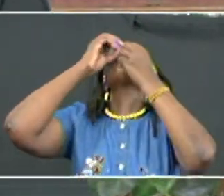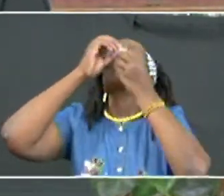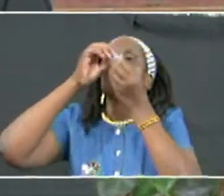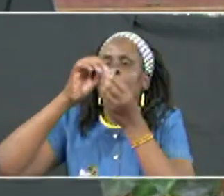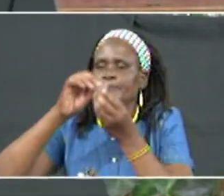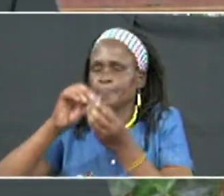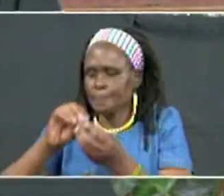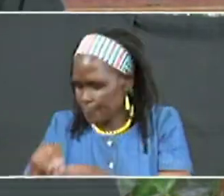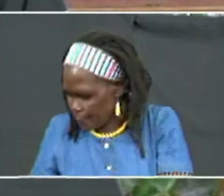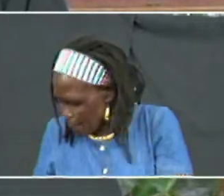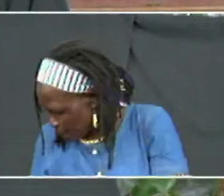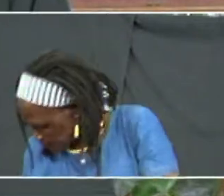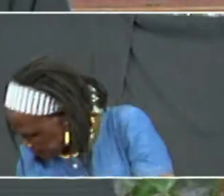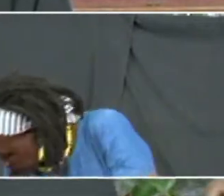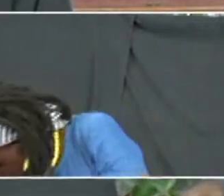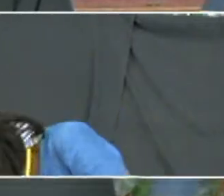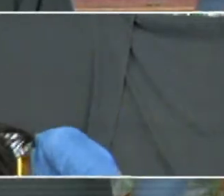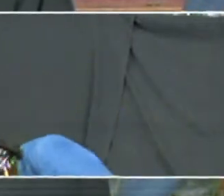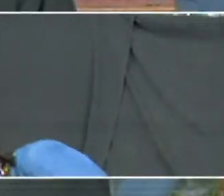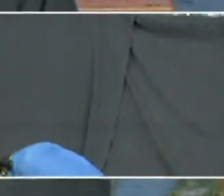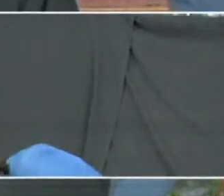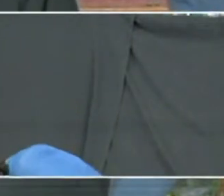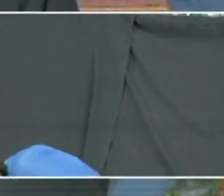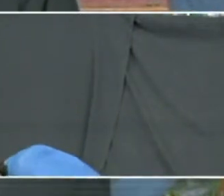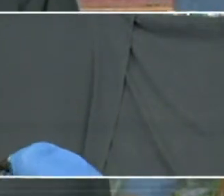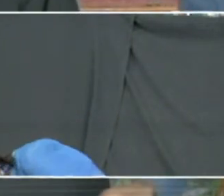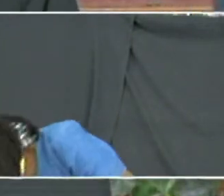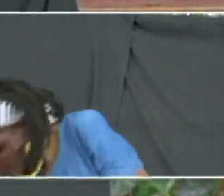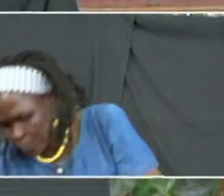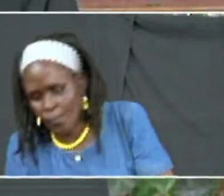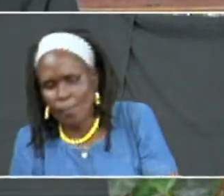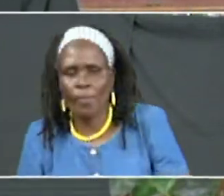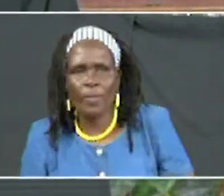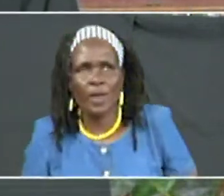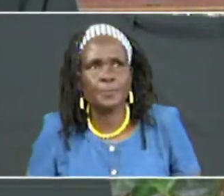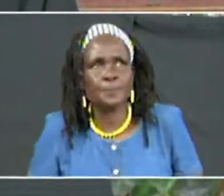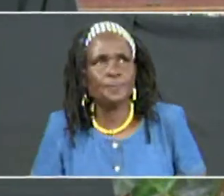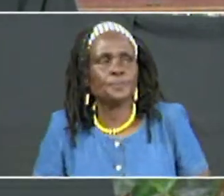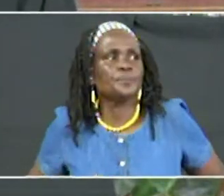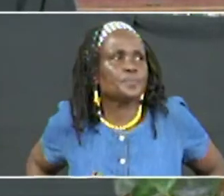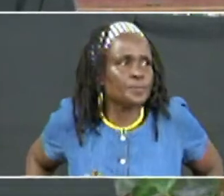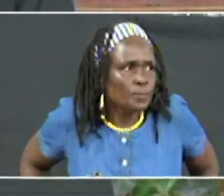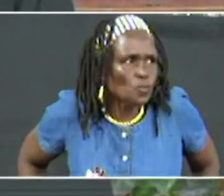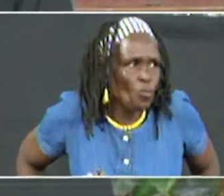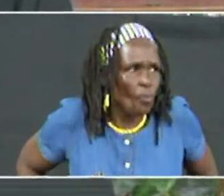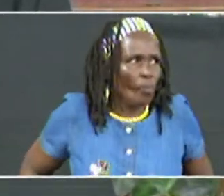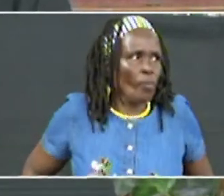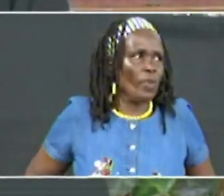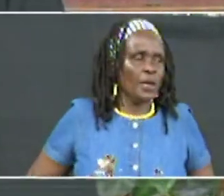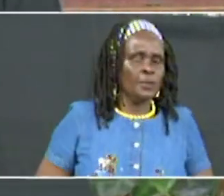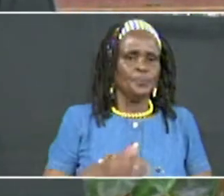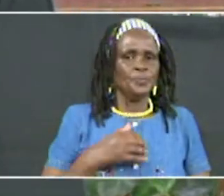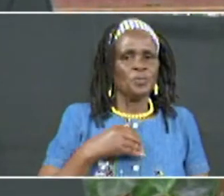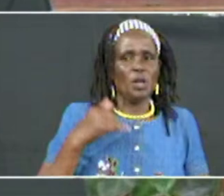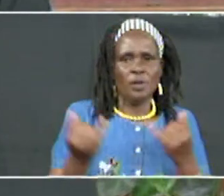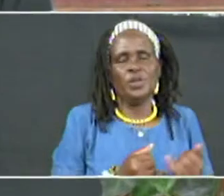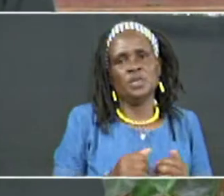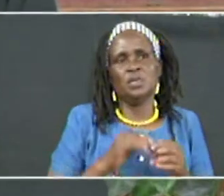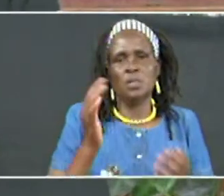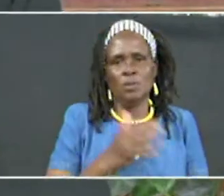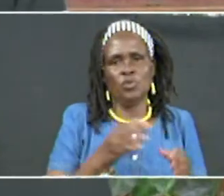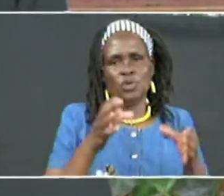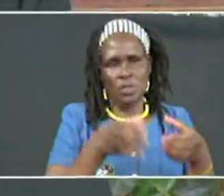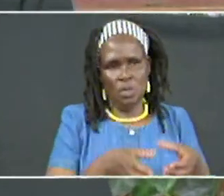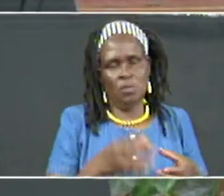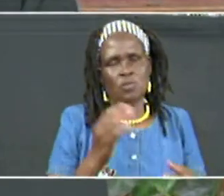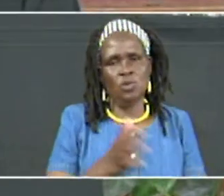Let me invite the music team to lead us in that hymn, "Are You Washed in the Blood?" So that